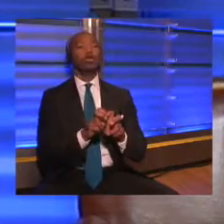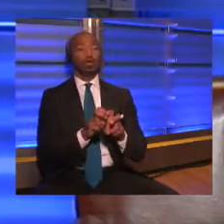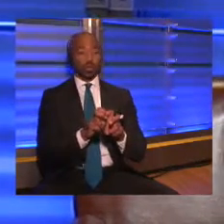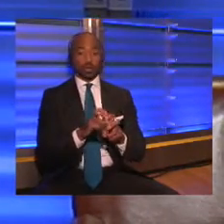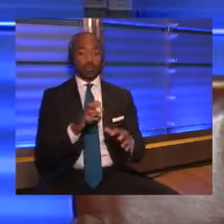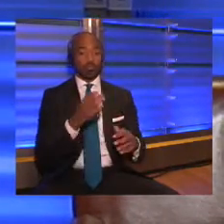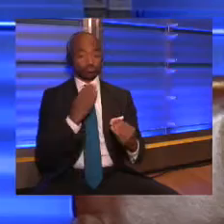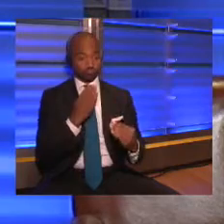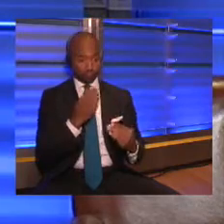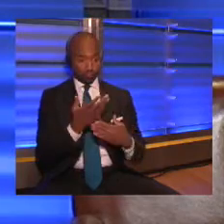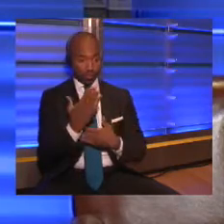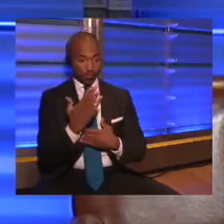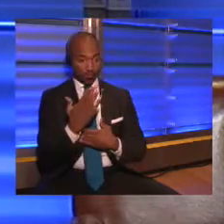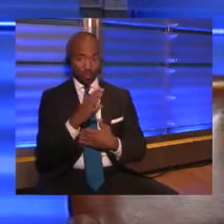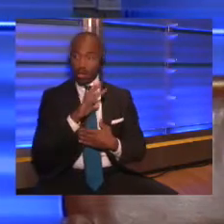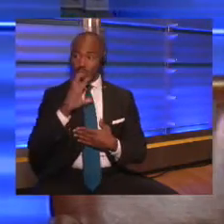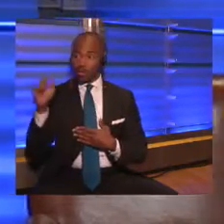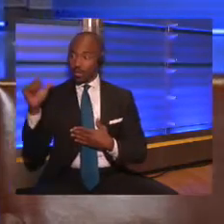he'd be beat.